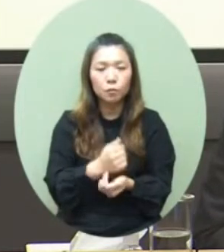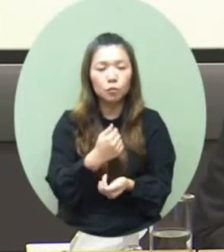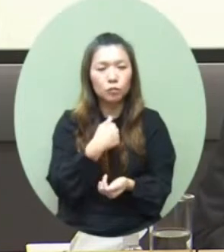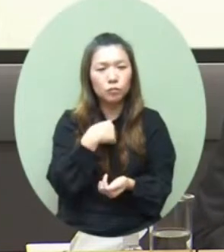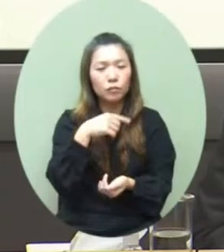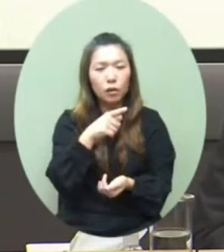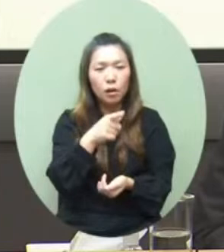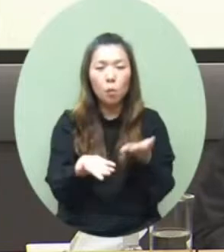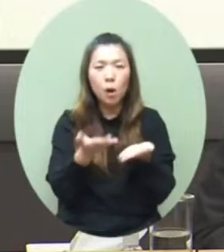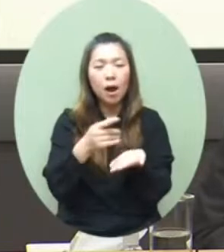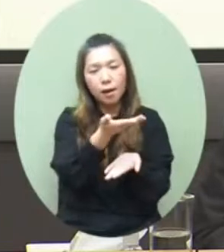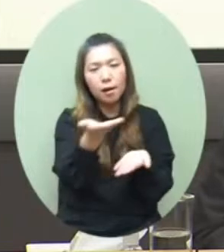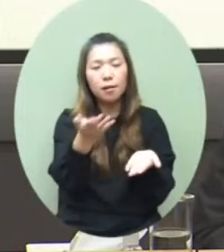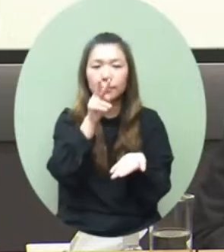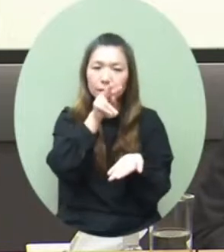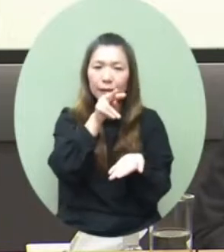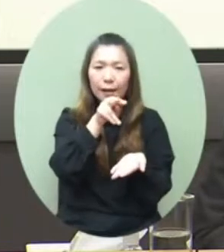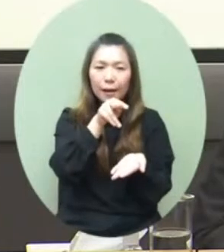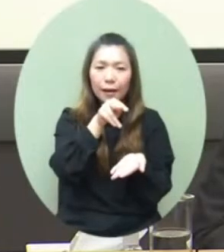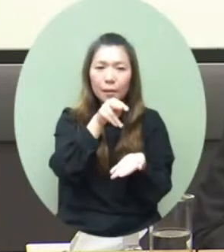to revitalizing our economy.